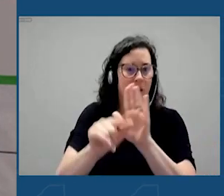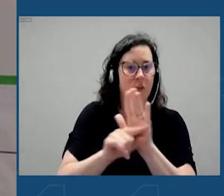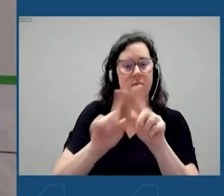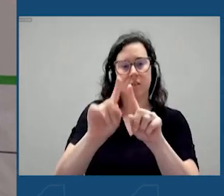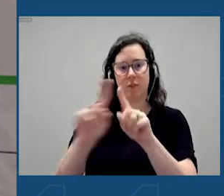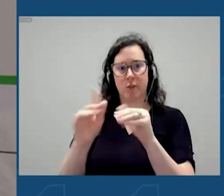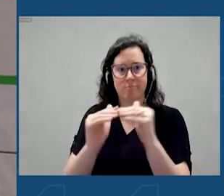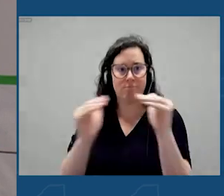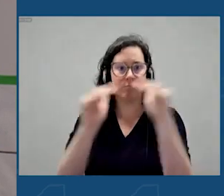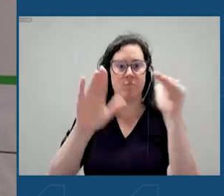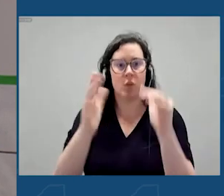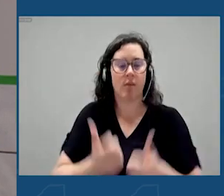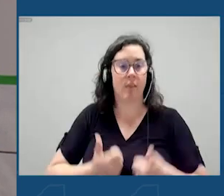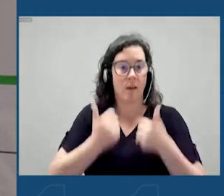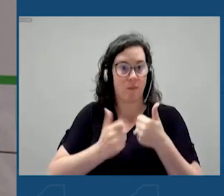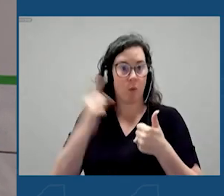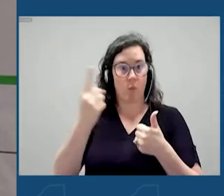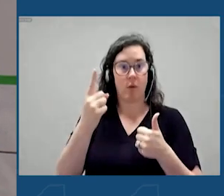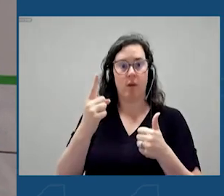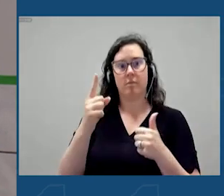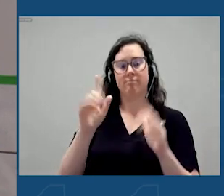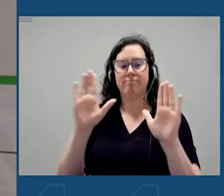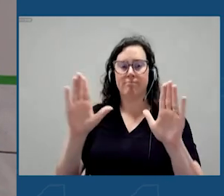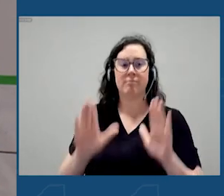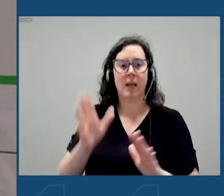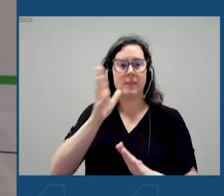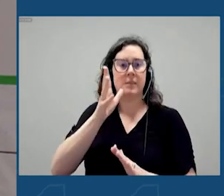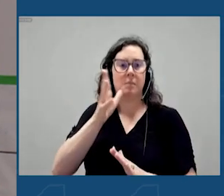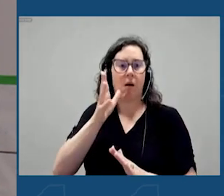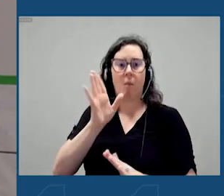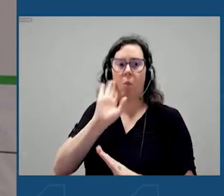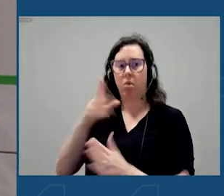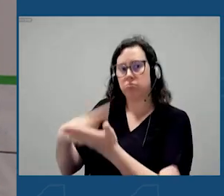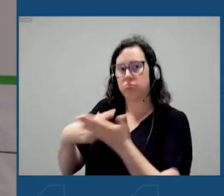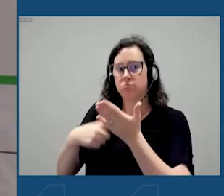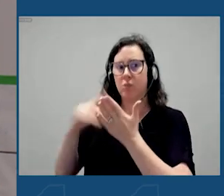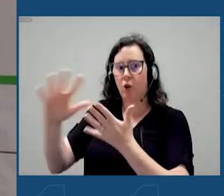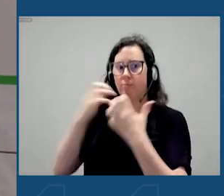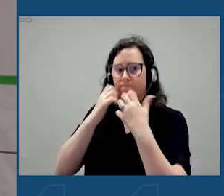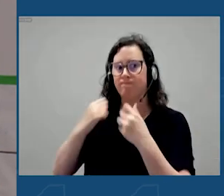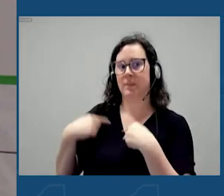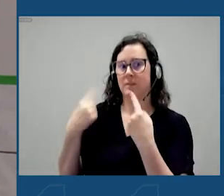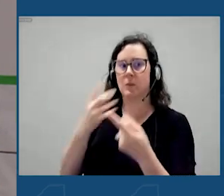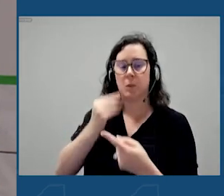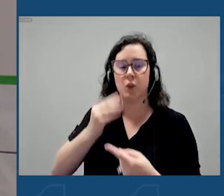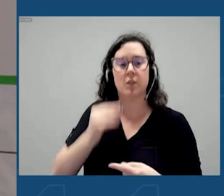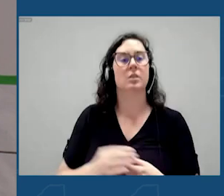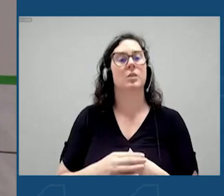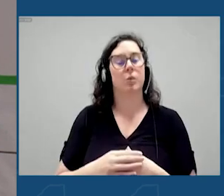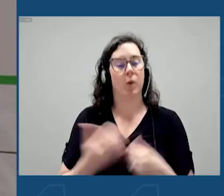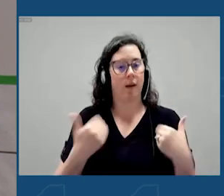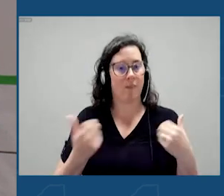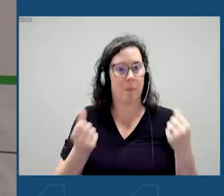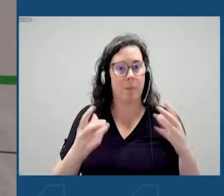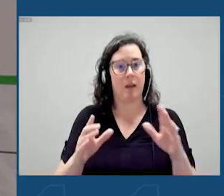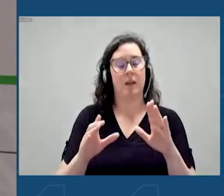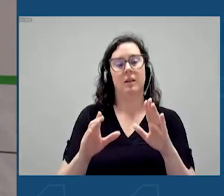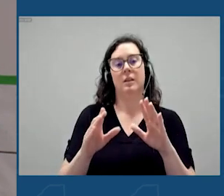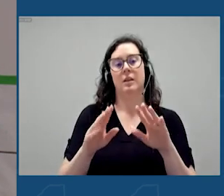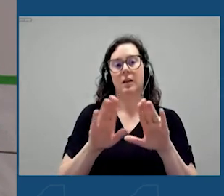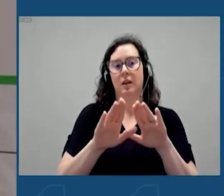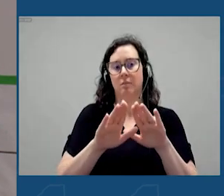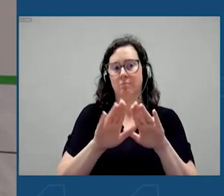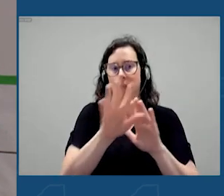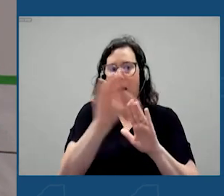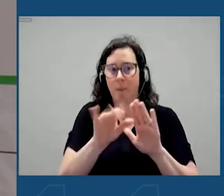parents who's had access to this benefit in a little bit. Although we serve families and companies around the world, New York is our home. It's where I